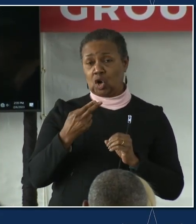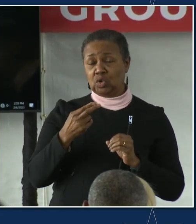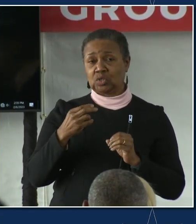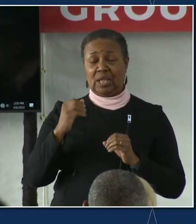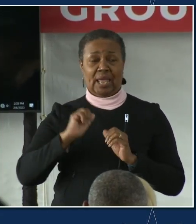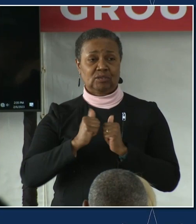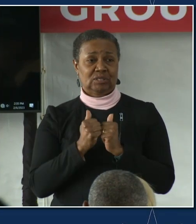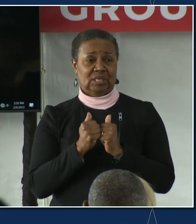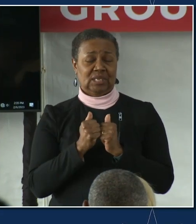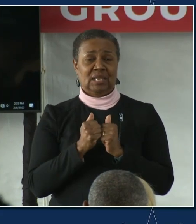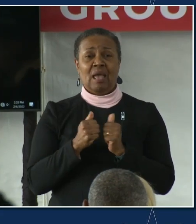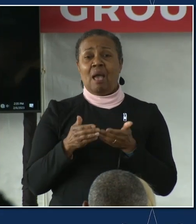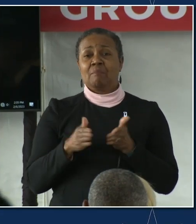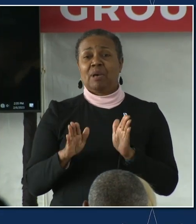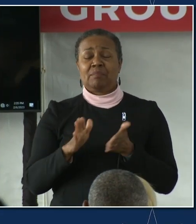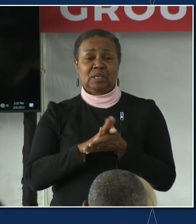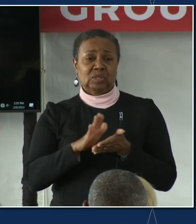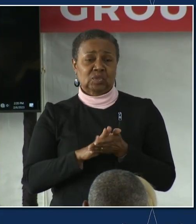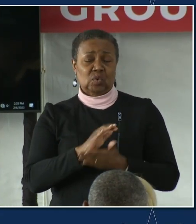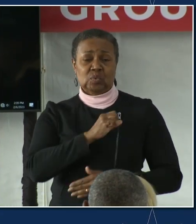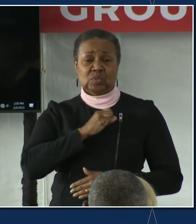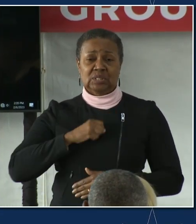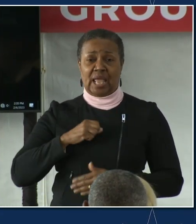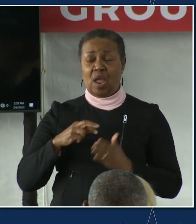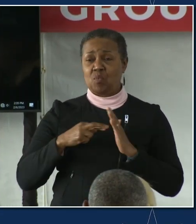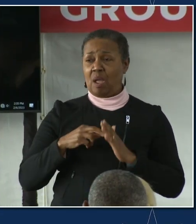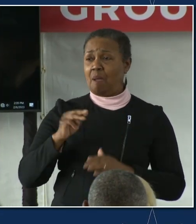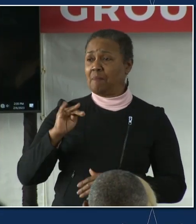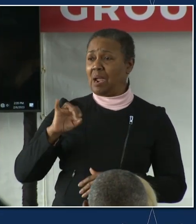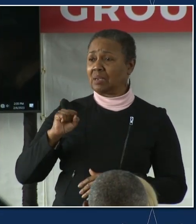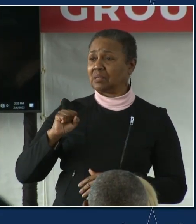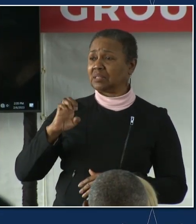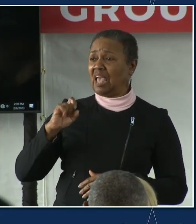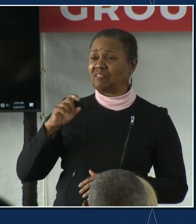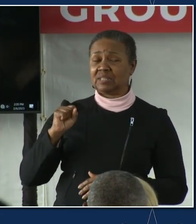Pedro Martinez, State Rep Marcus Evans. Where's Marcus?